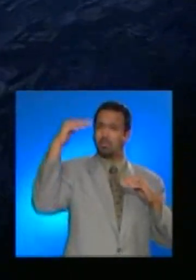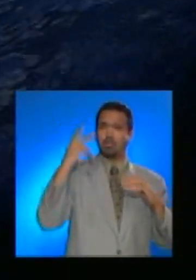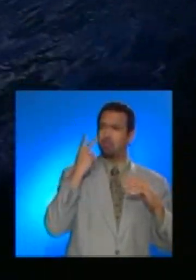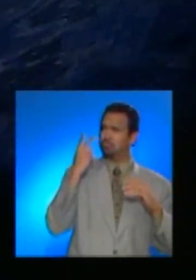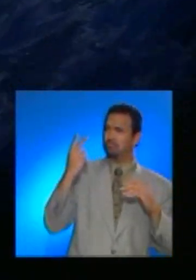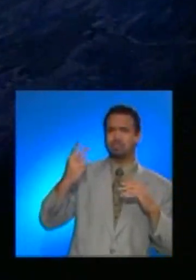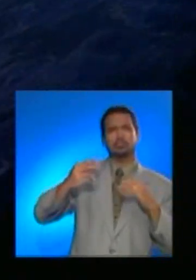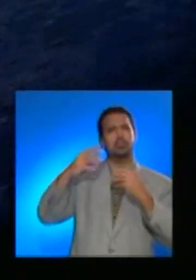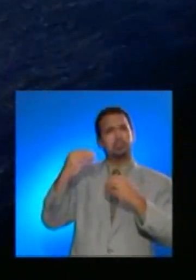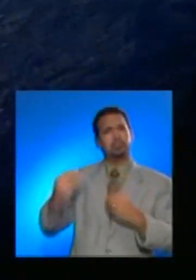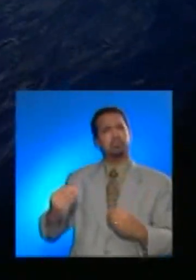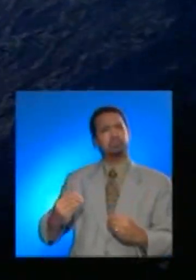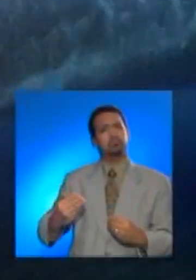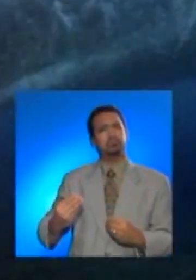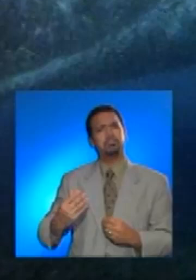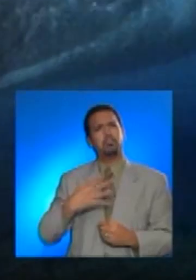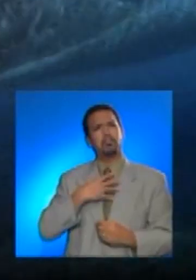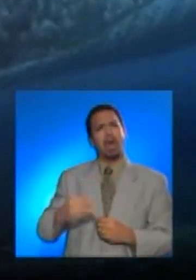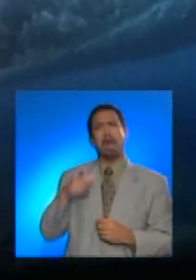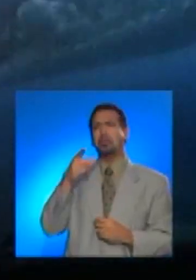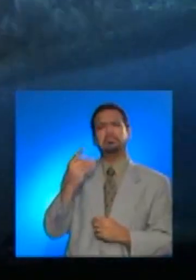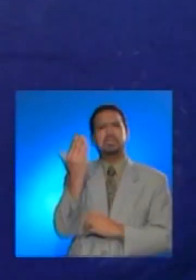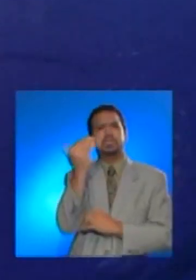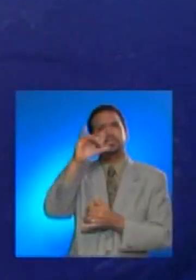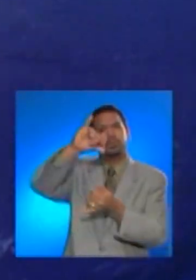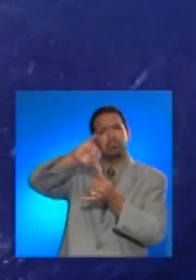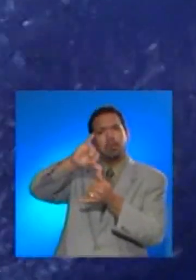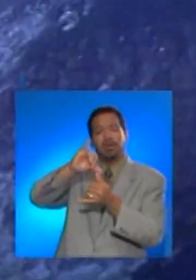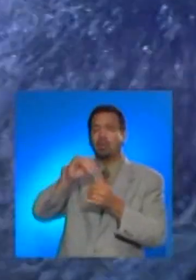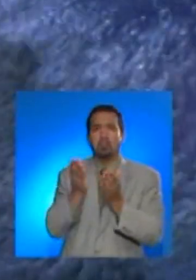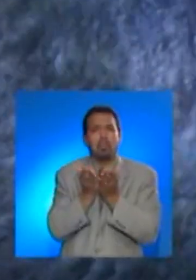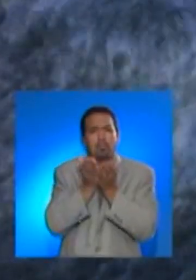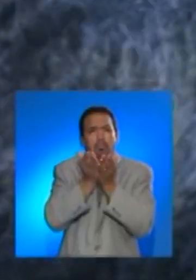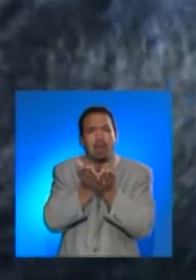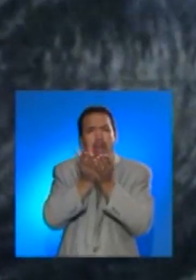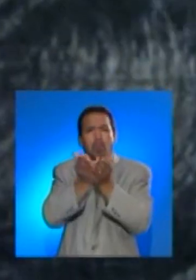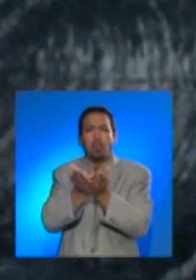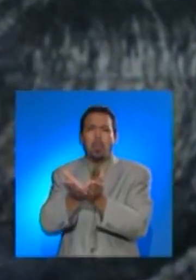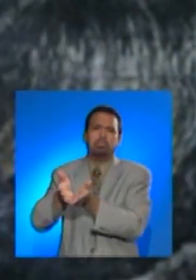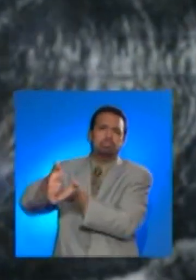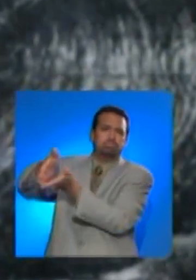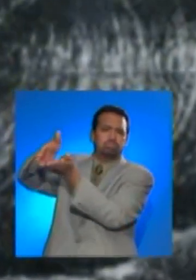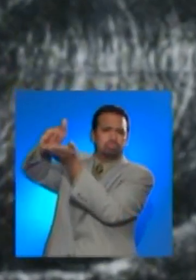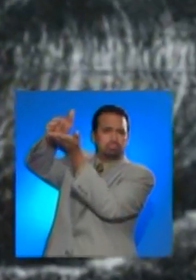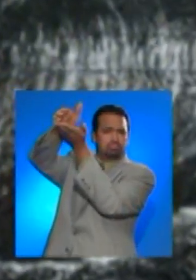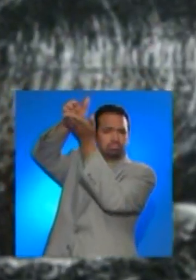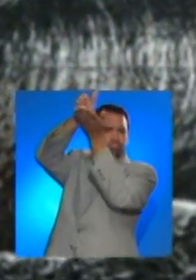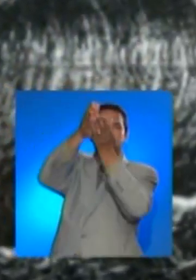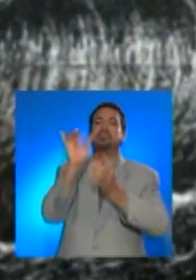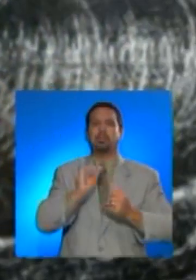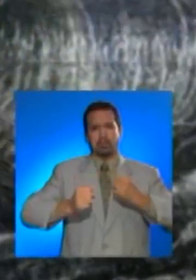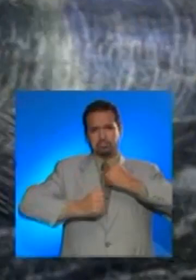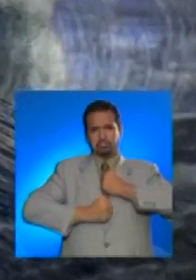white wall. In the bay, it swept away vessels and lifted large battleships.